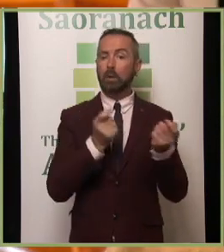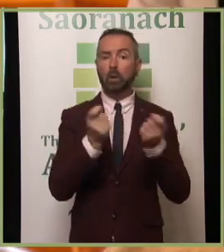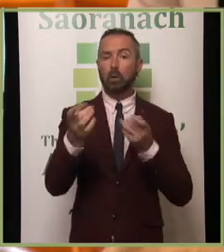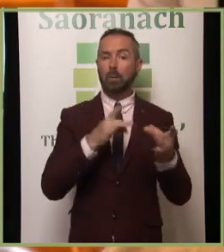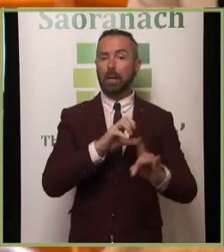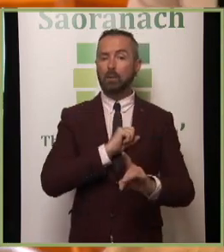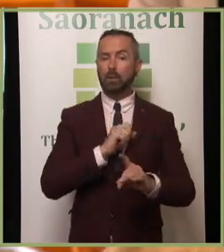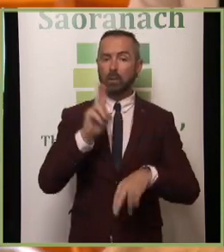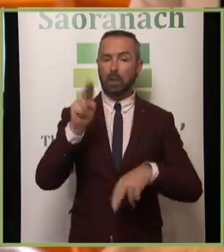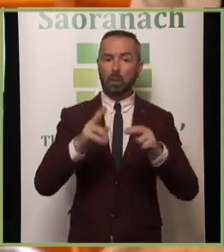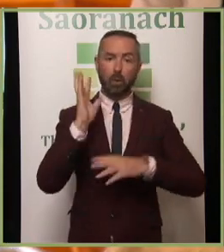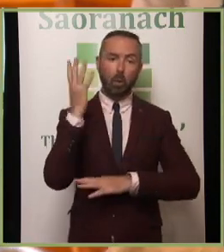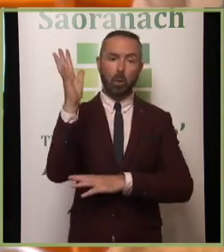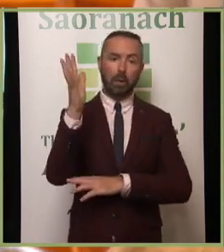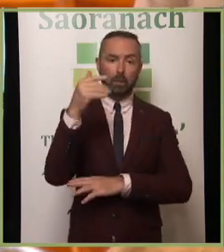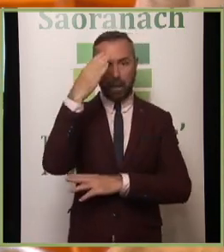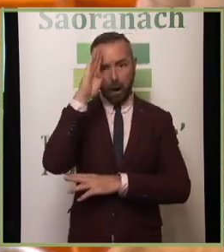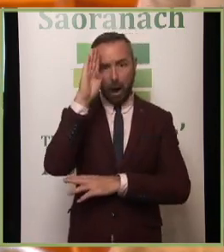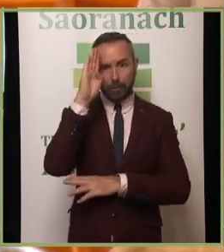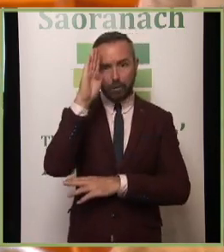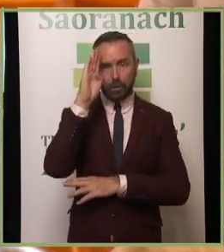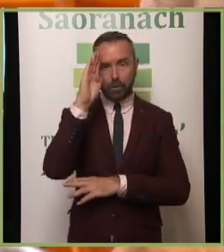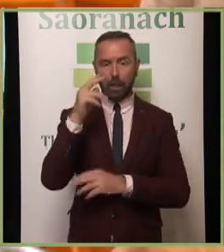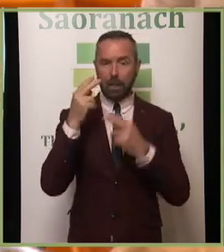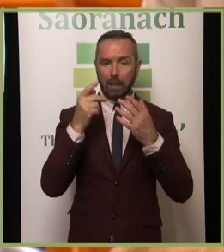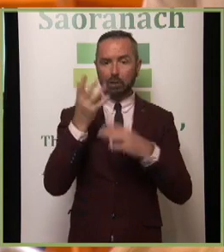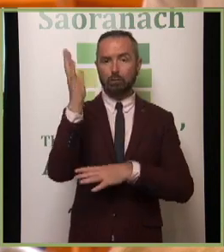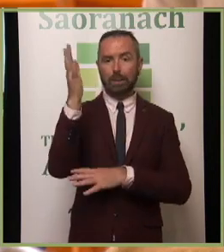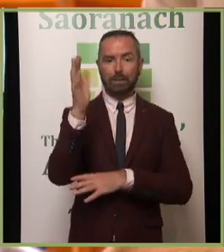sure that the new woodlands will be the Irish broadleaf for it. So we'll have, all that